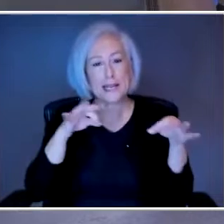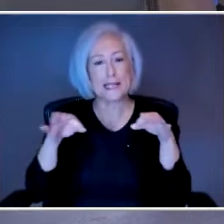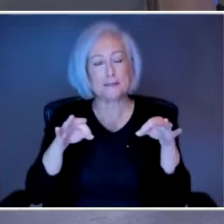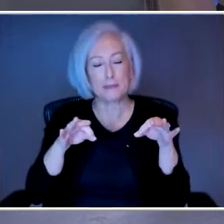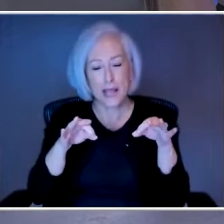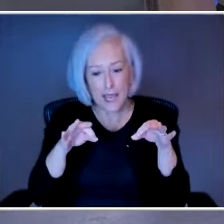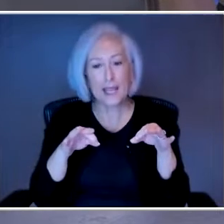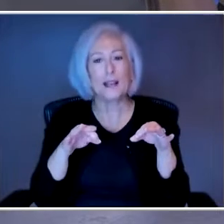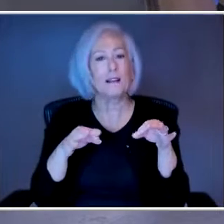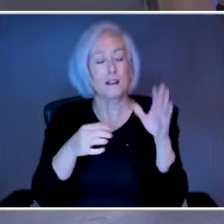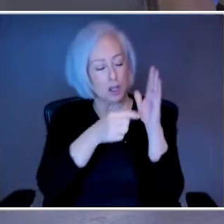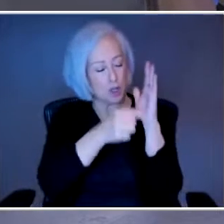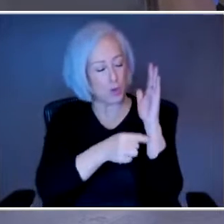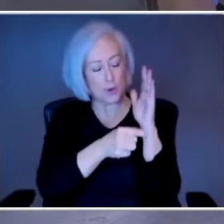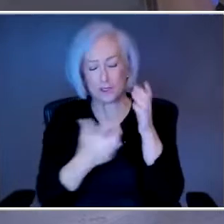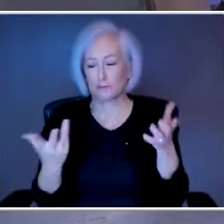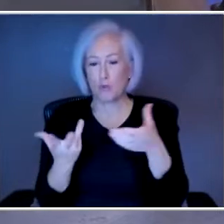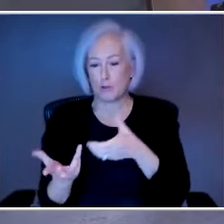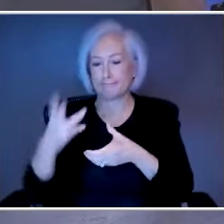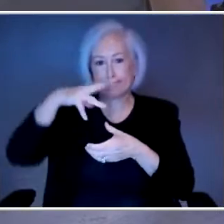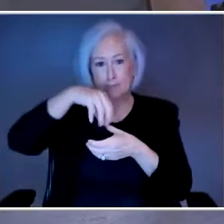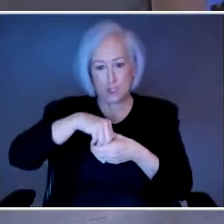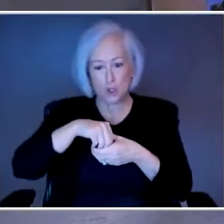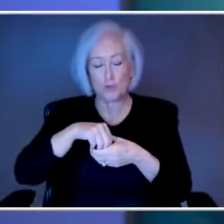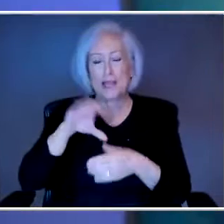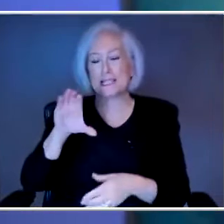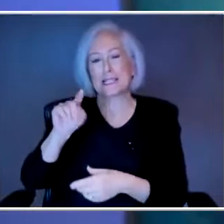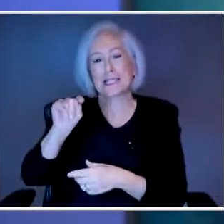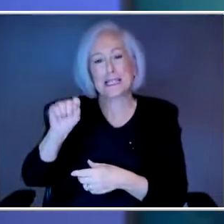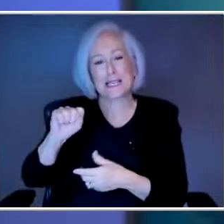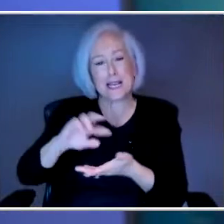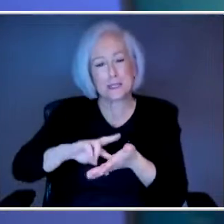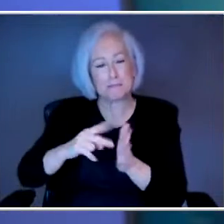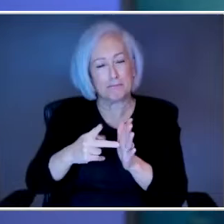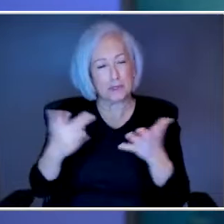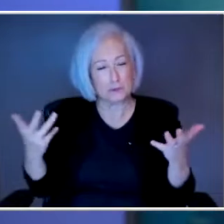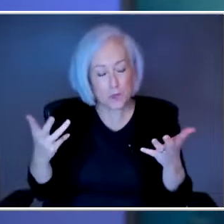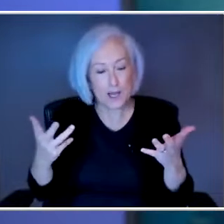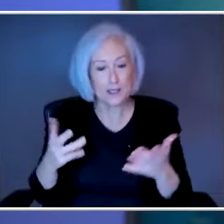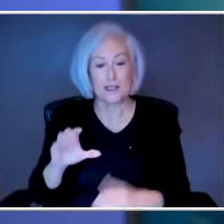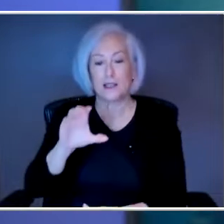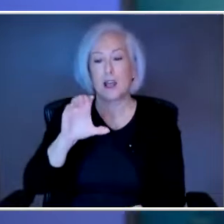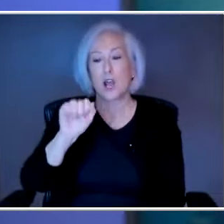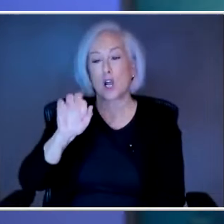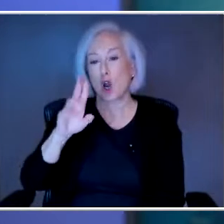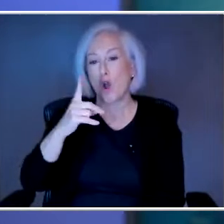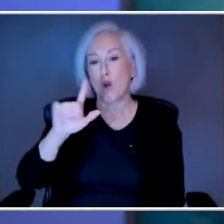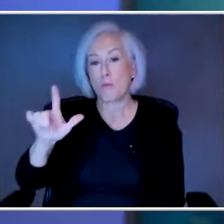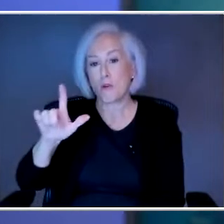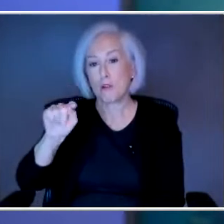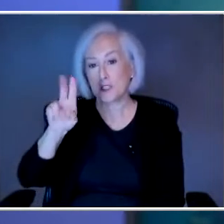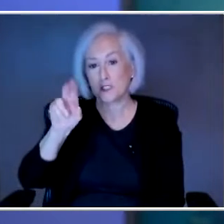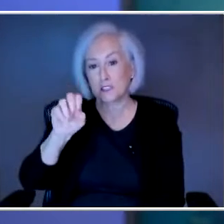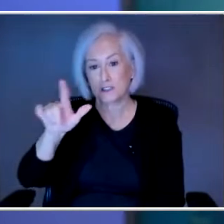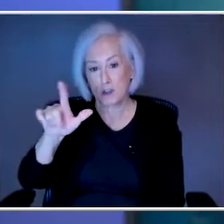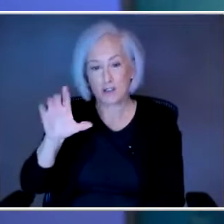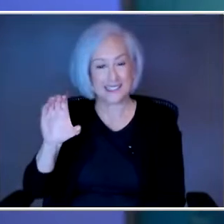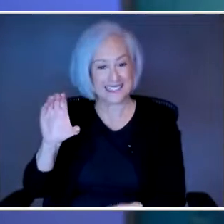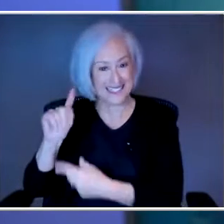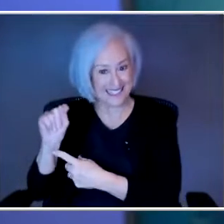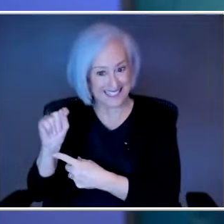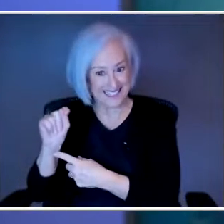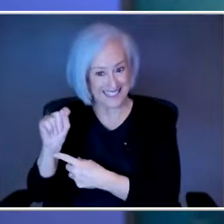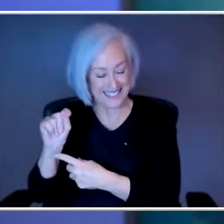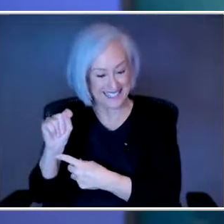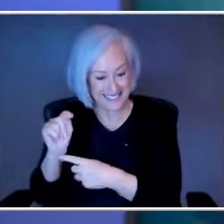exactly what carpal tunnel syndrome is. Yeah, so the carpal tunnel itself is an area within the wrist that's bounded by